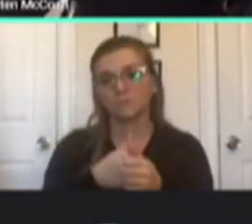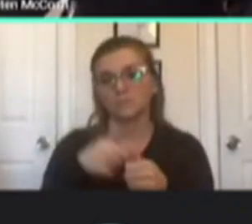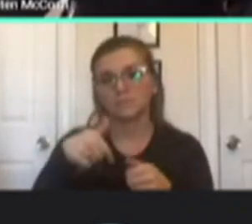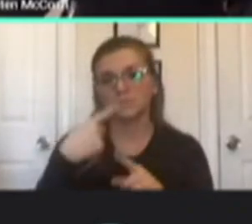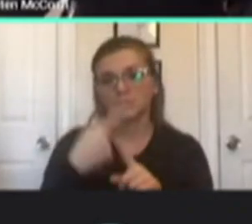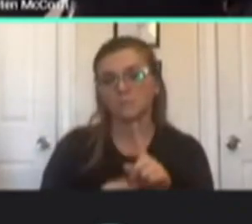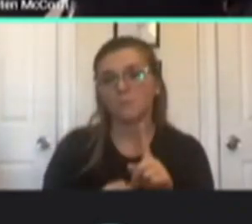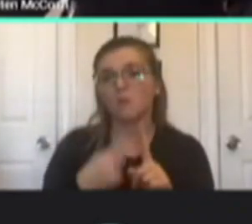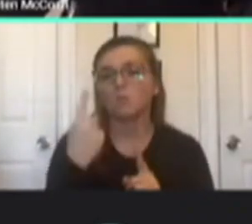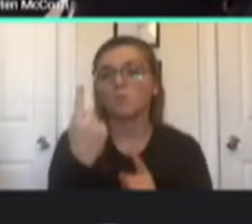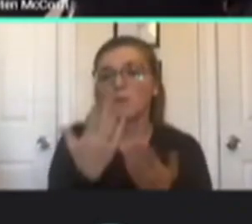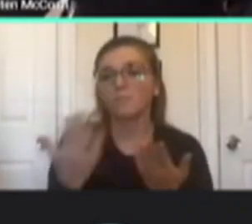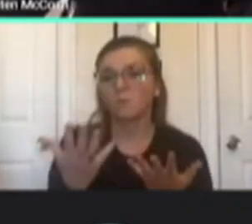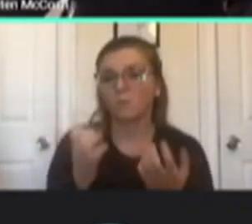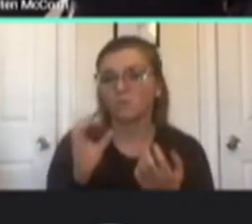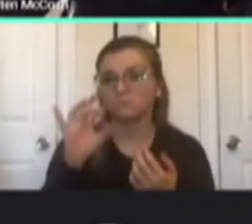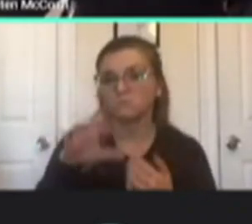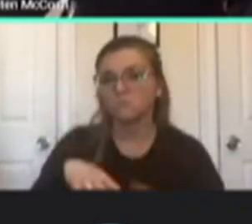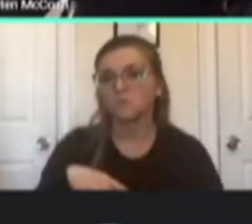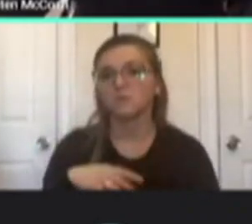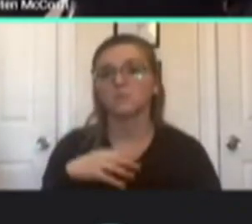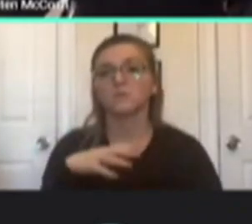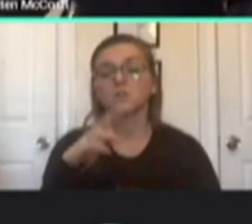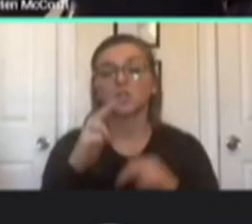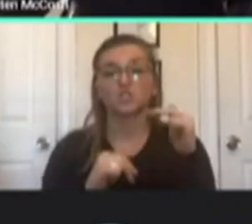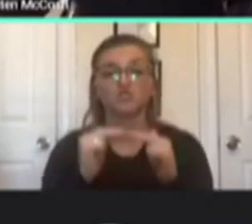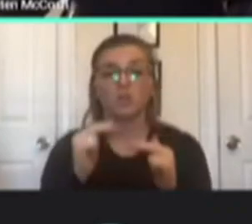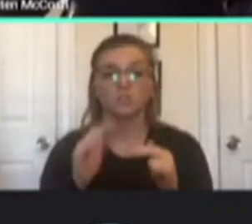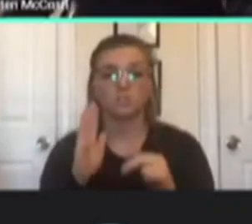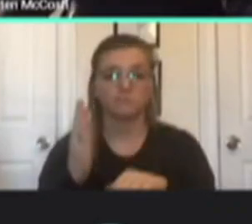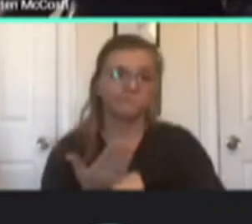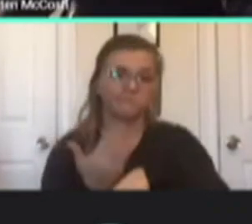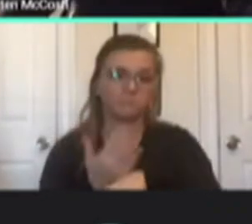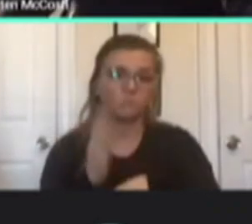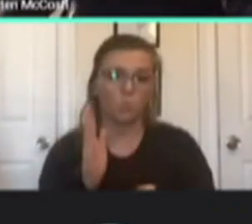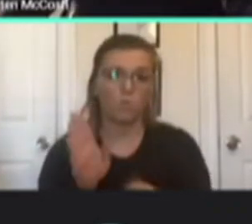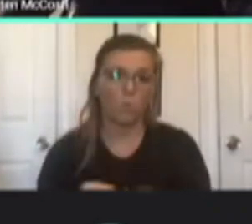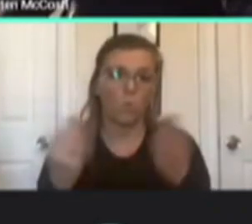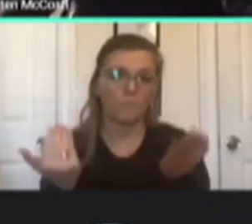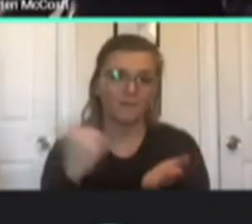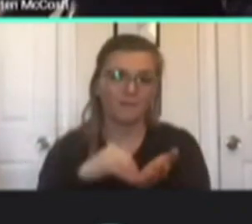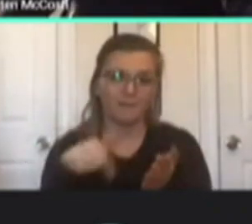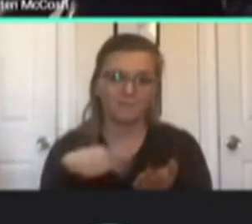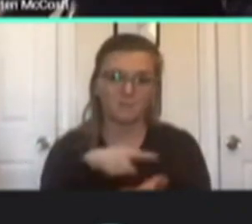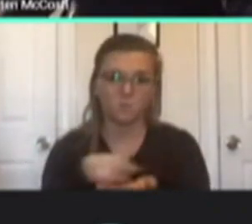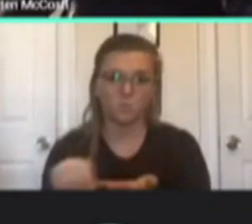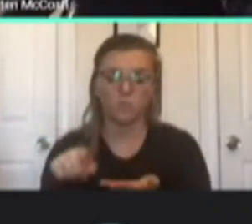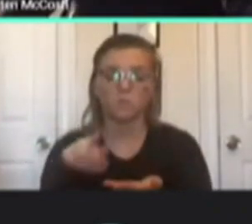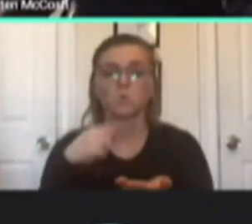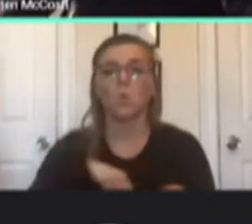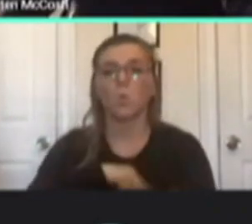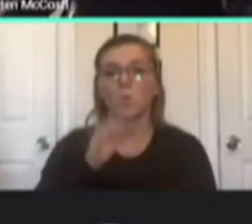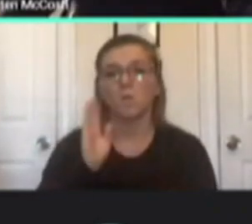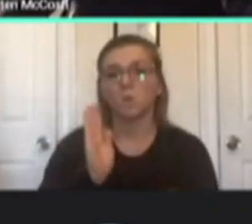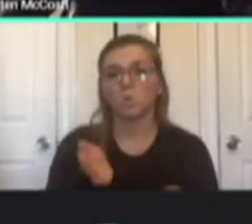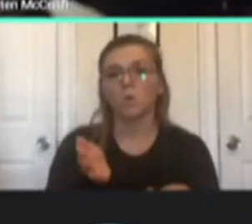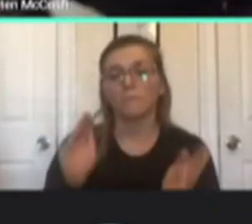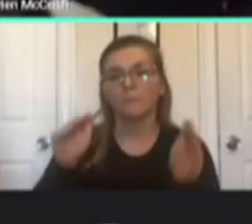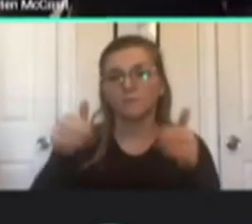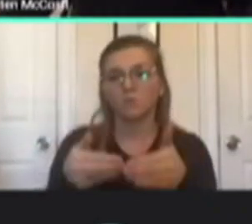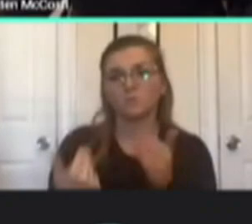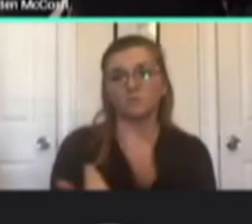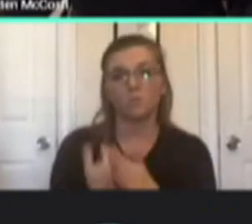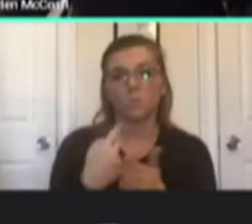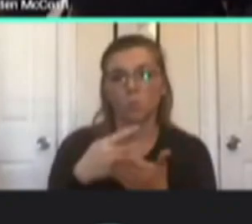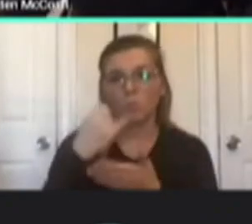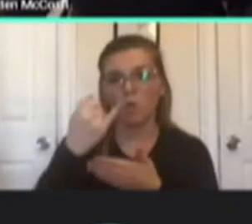that construction is reopening in Boston this week. So we will be paying attention to new